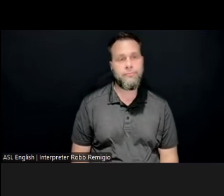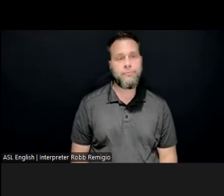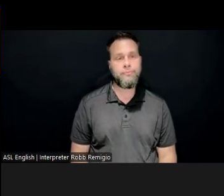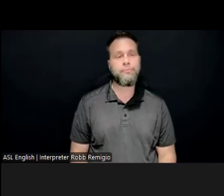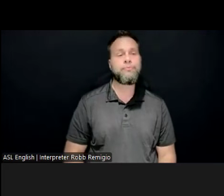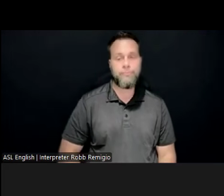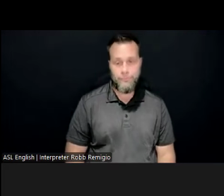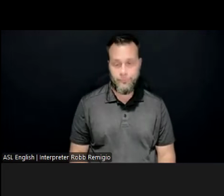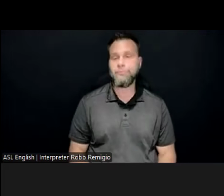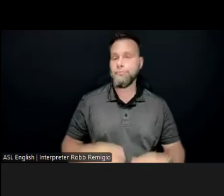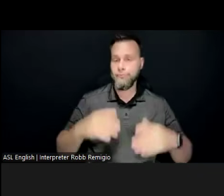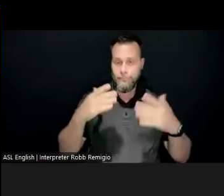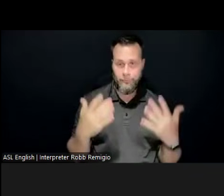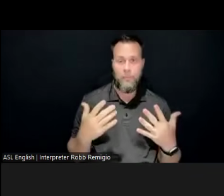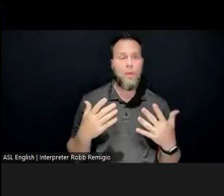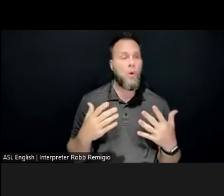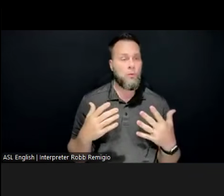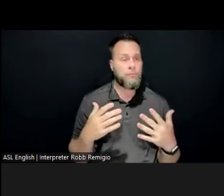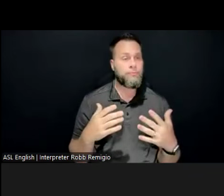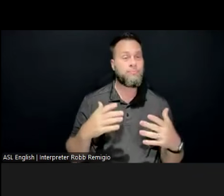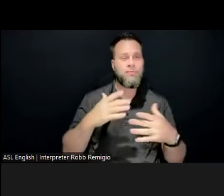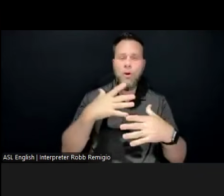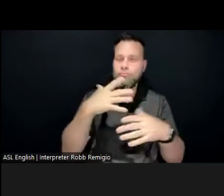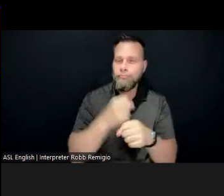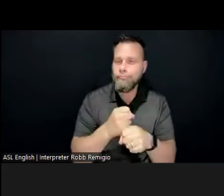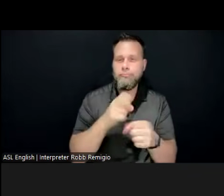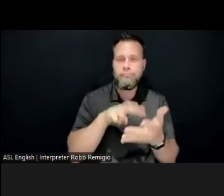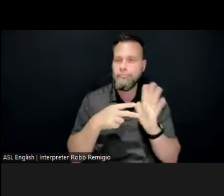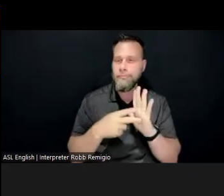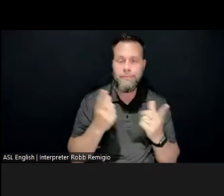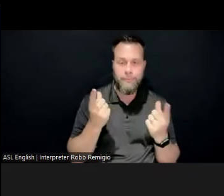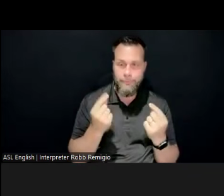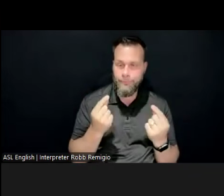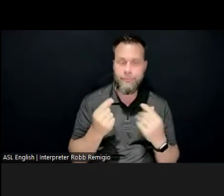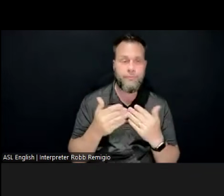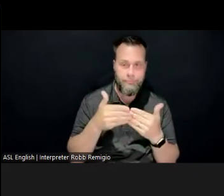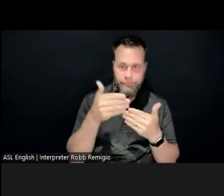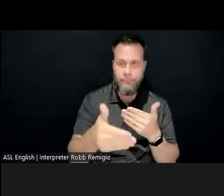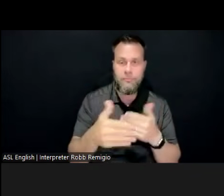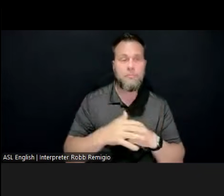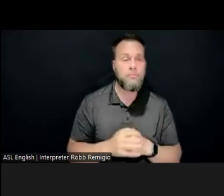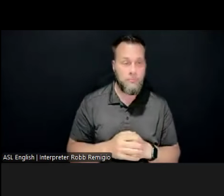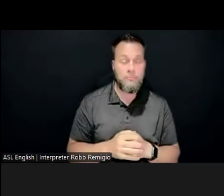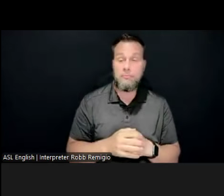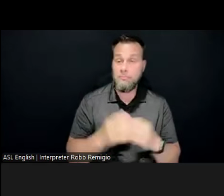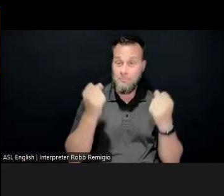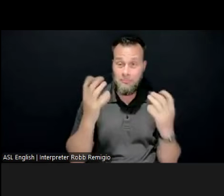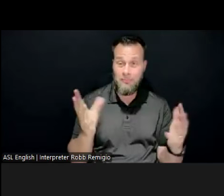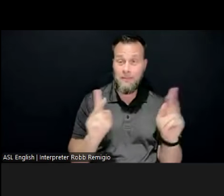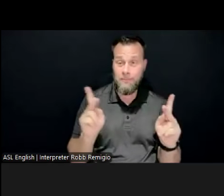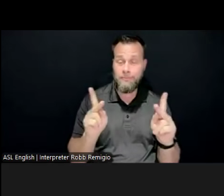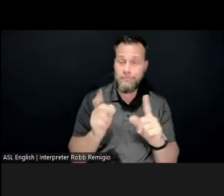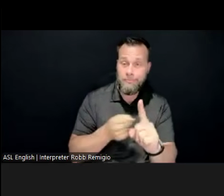So, for summary and implications, as I mentioned earlier, um, many people affected by housing